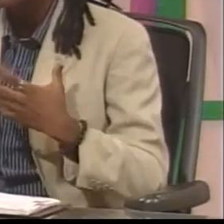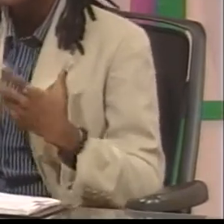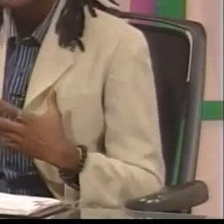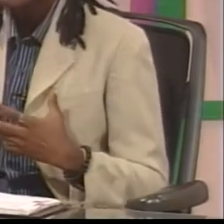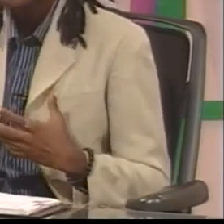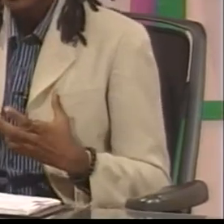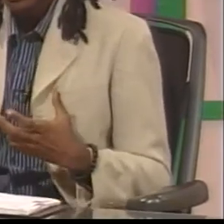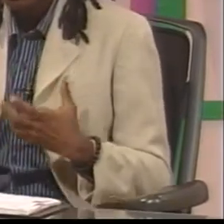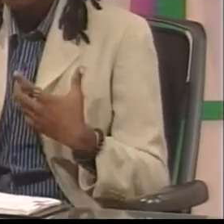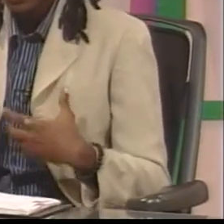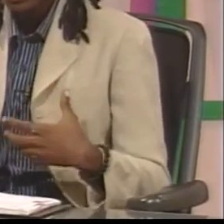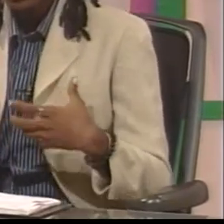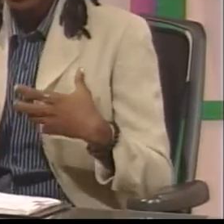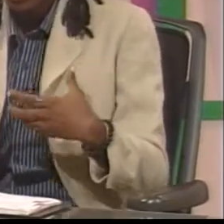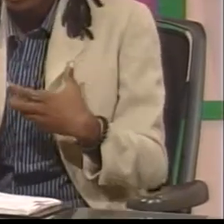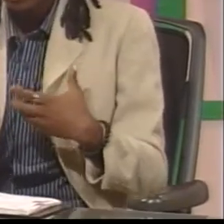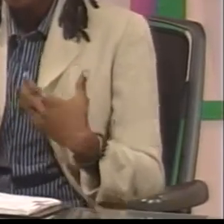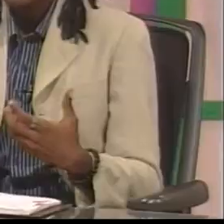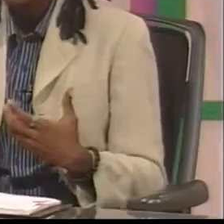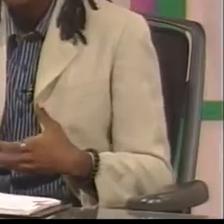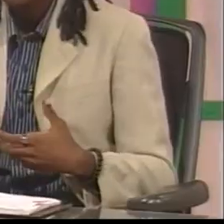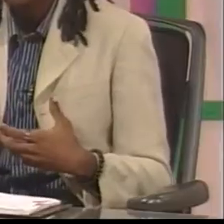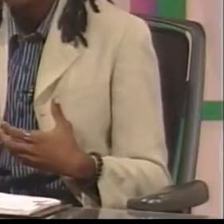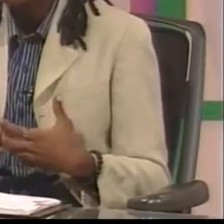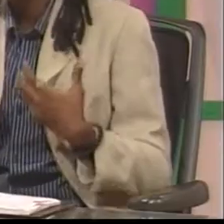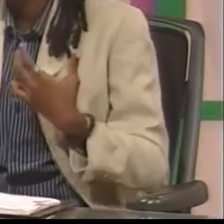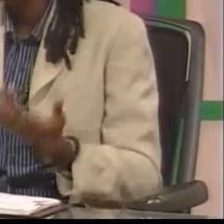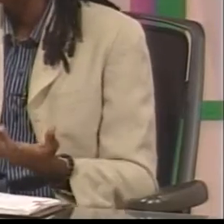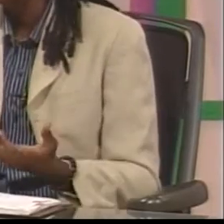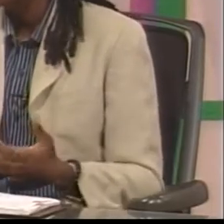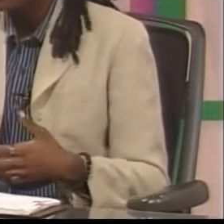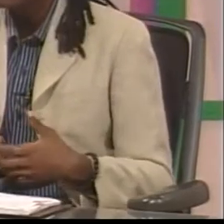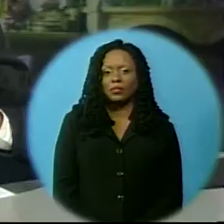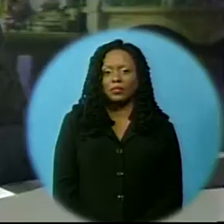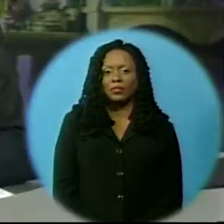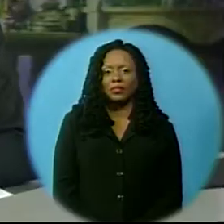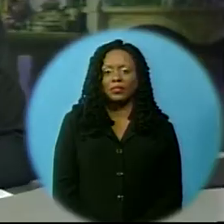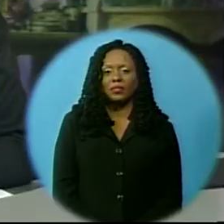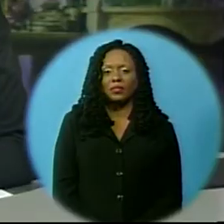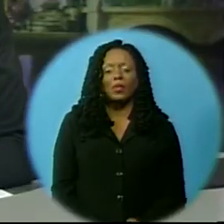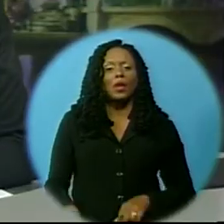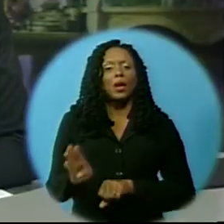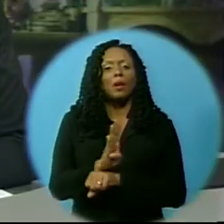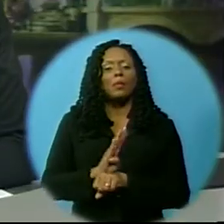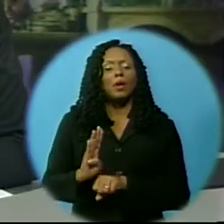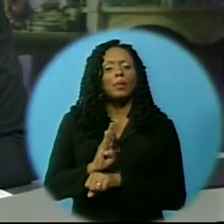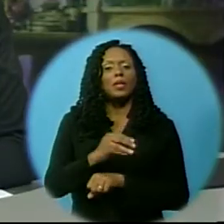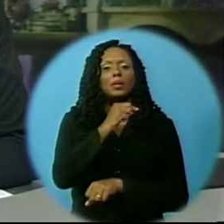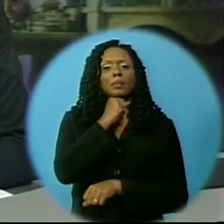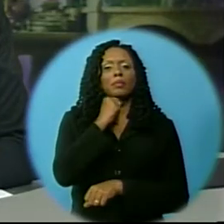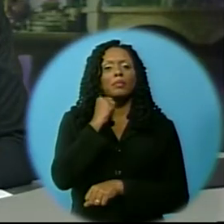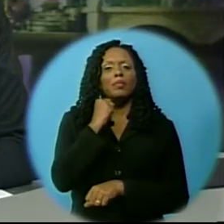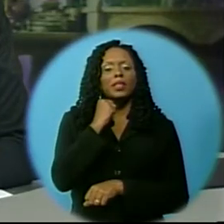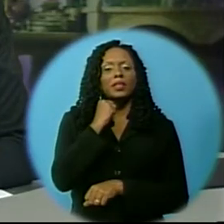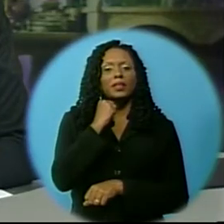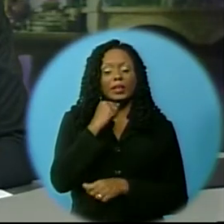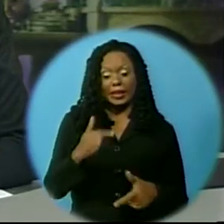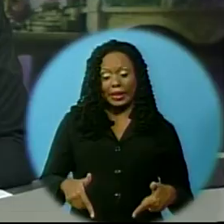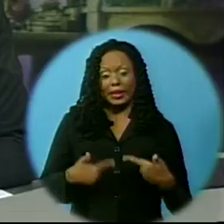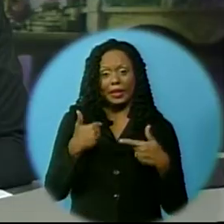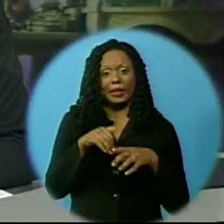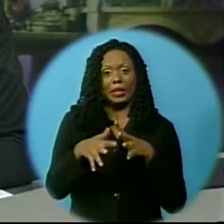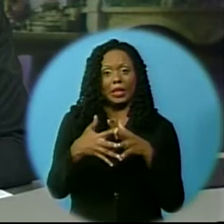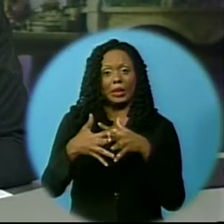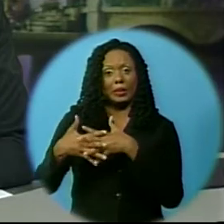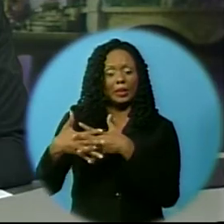all of these things affect a child's ability to be confident. Well, meantime, a Barbadian priest based in the U.S.